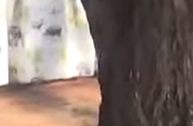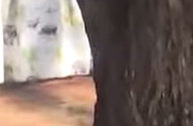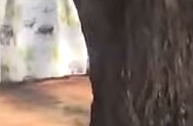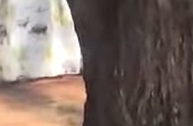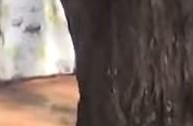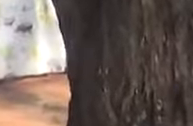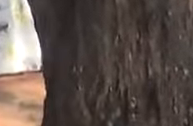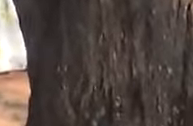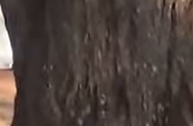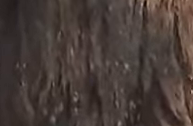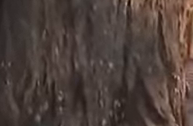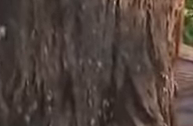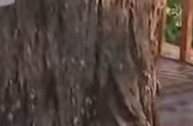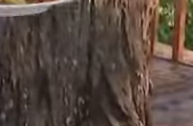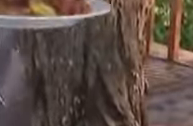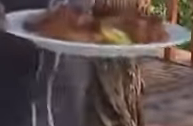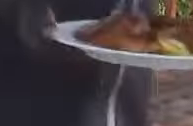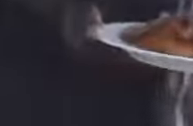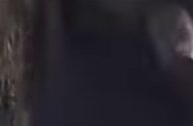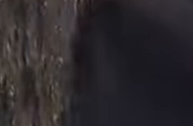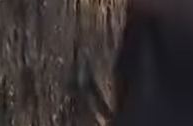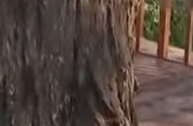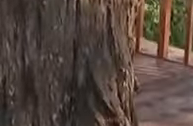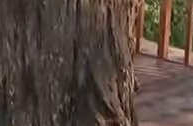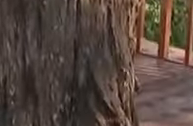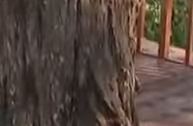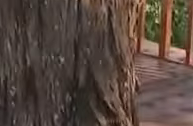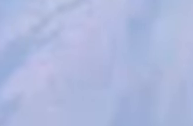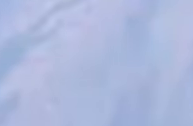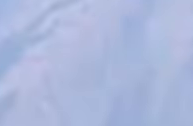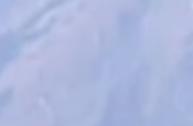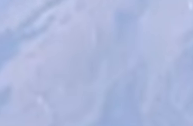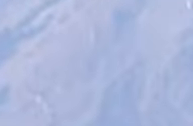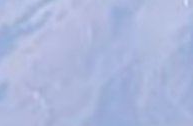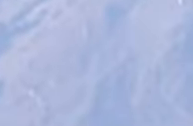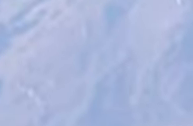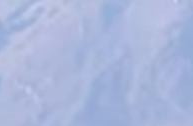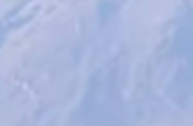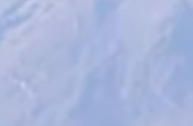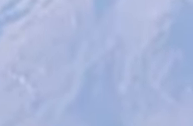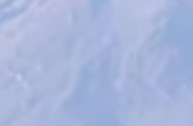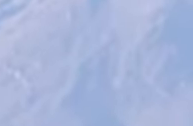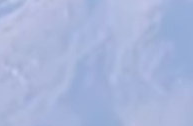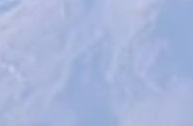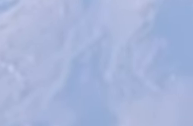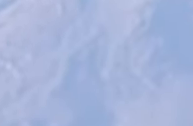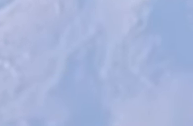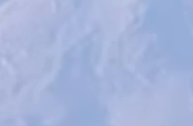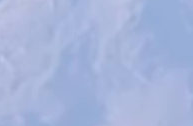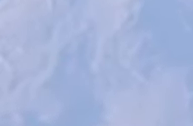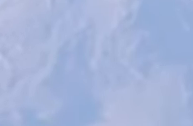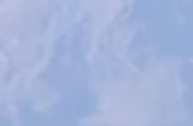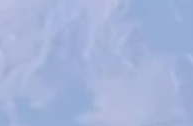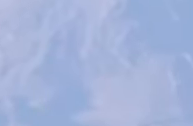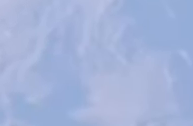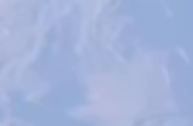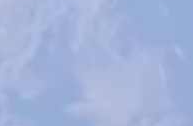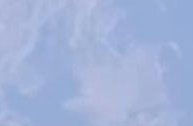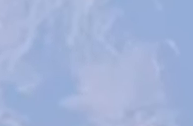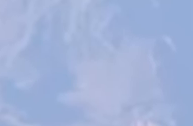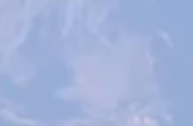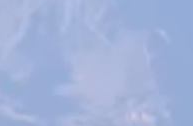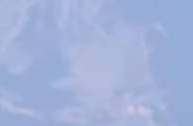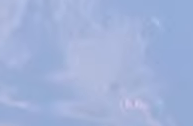Visitors often gather at designated observation points for breakfast, cameras in hand, eager to click